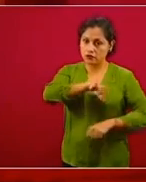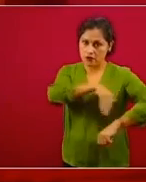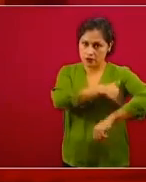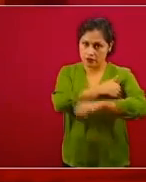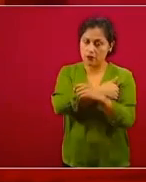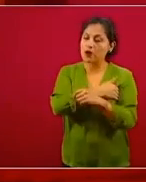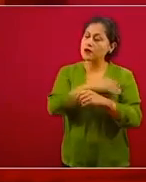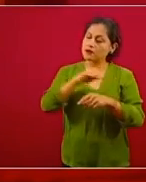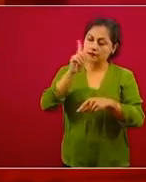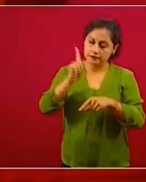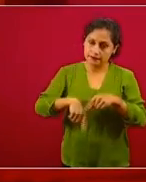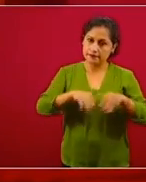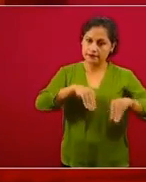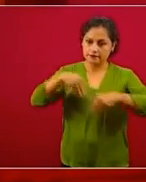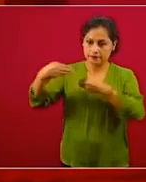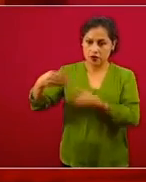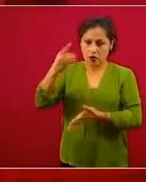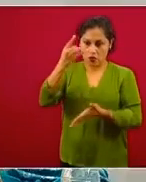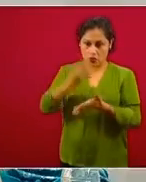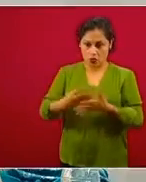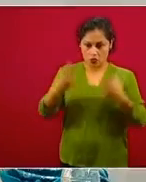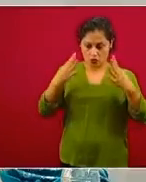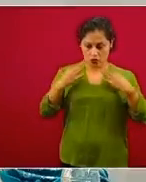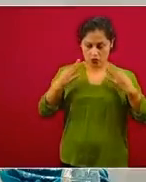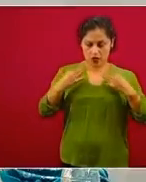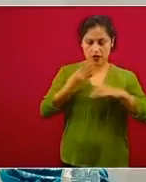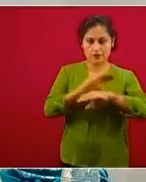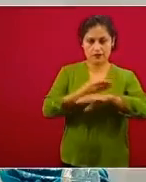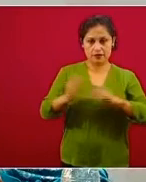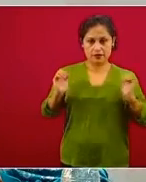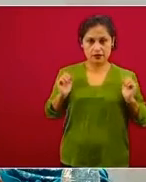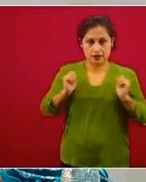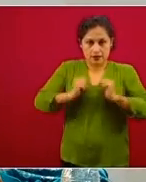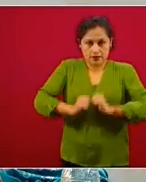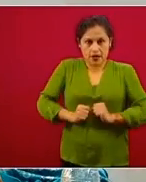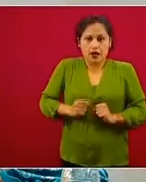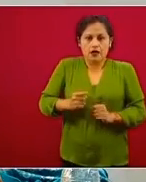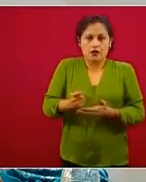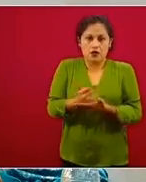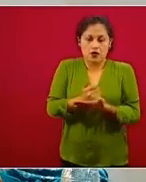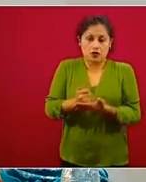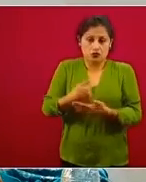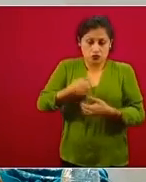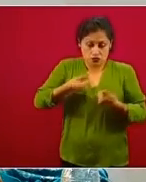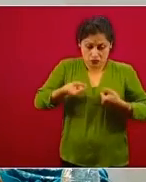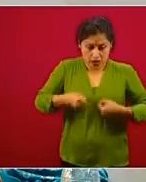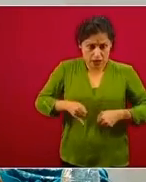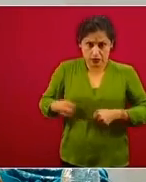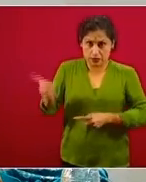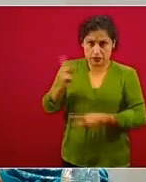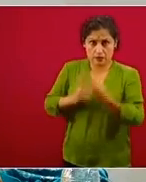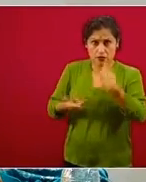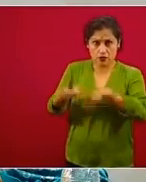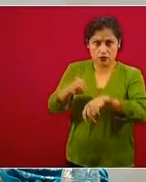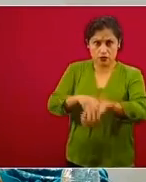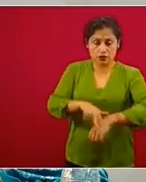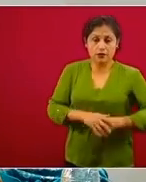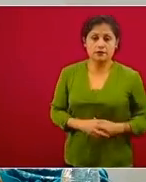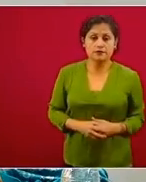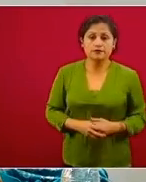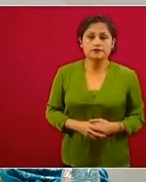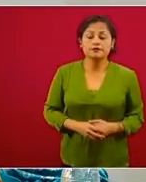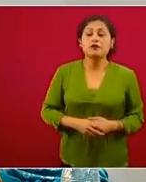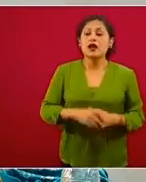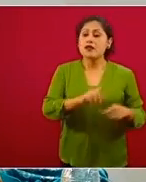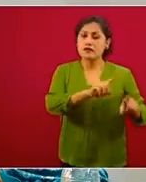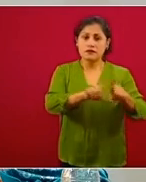could be a source of infection. So we are only using our white shirt and our Personas pueden blue acercarse con